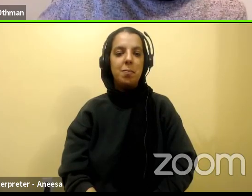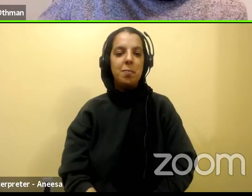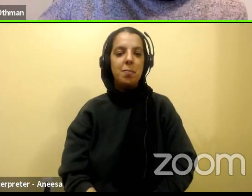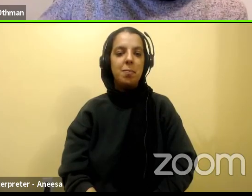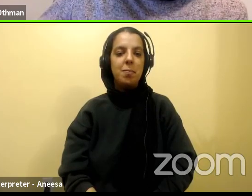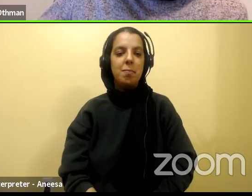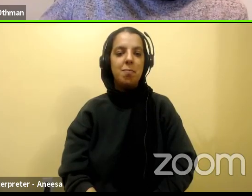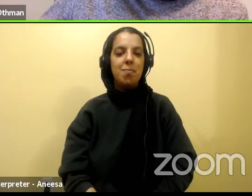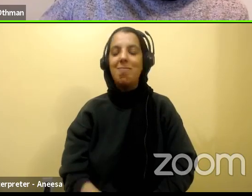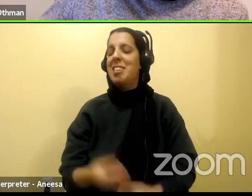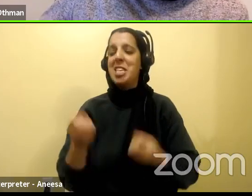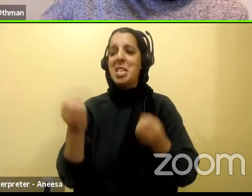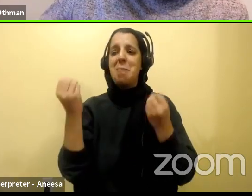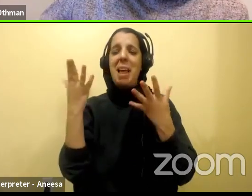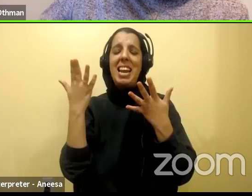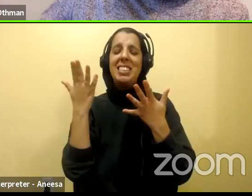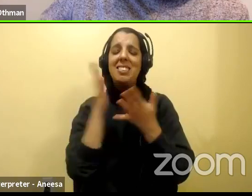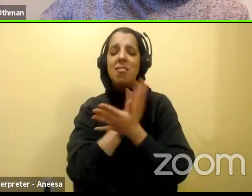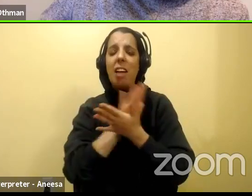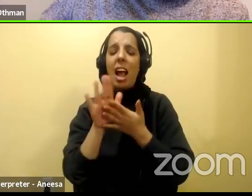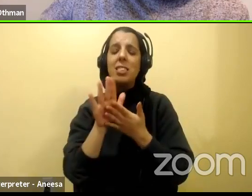And just so many very loving